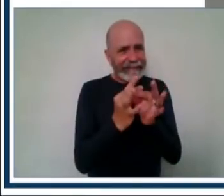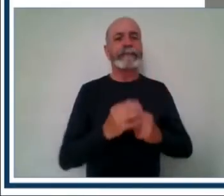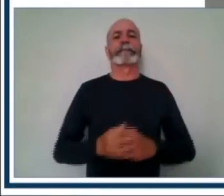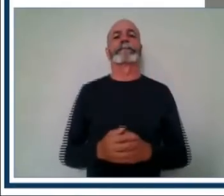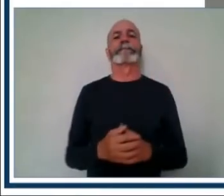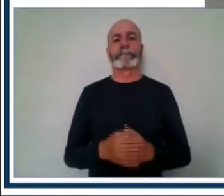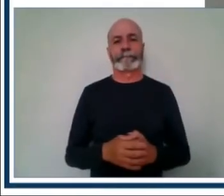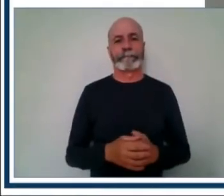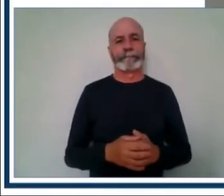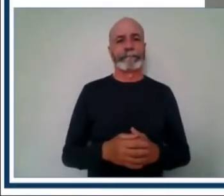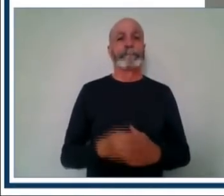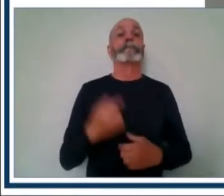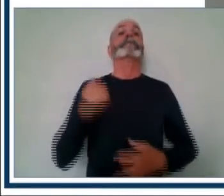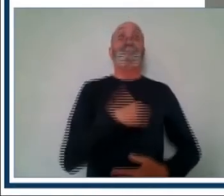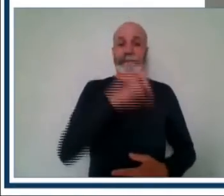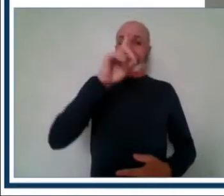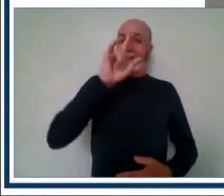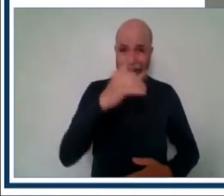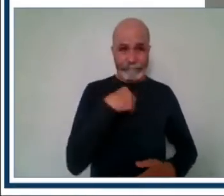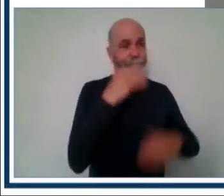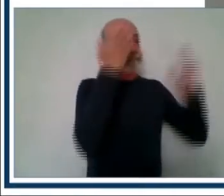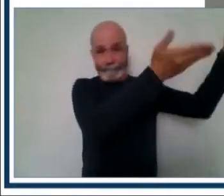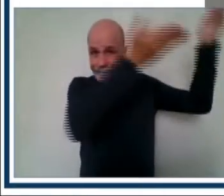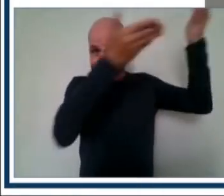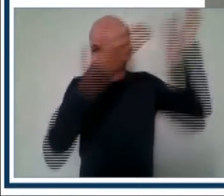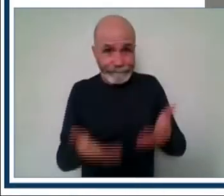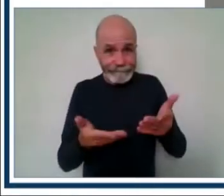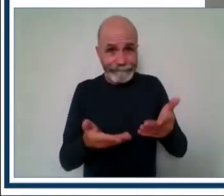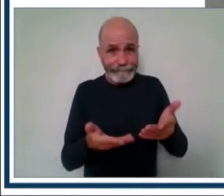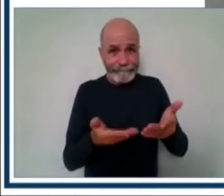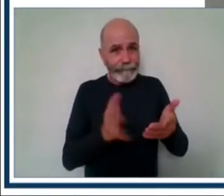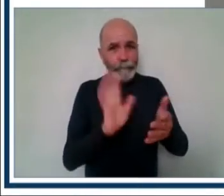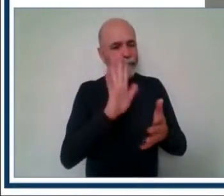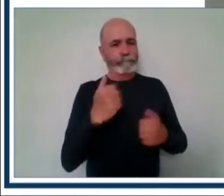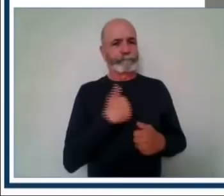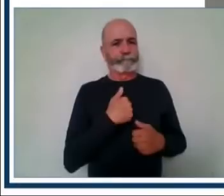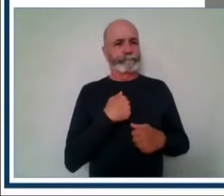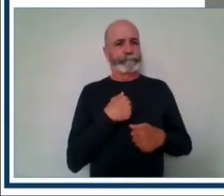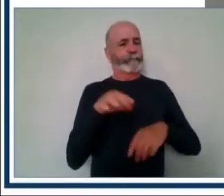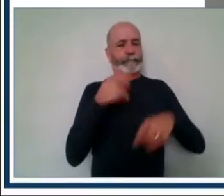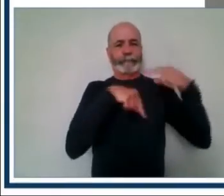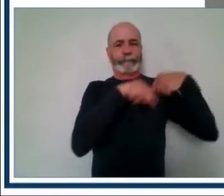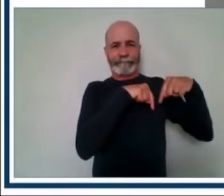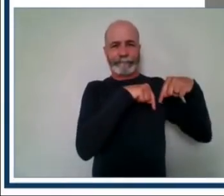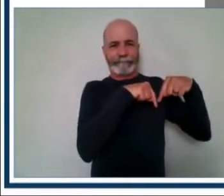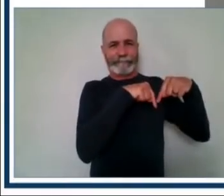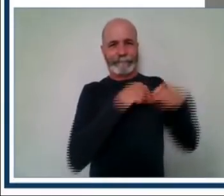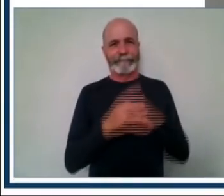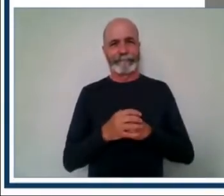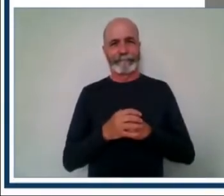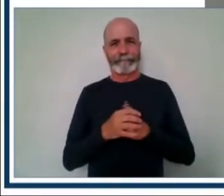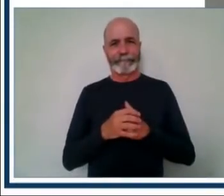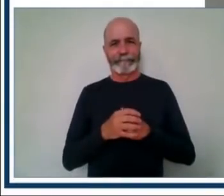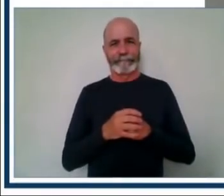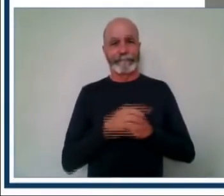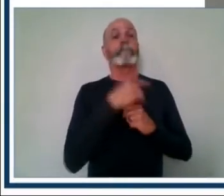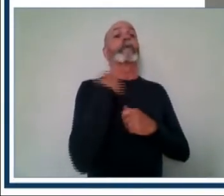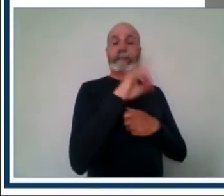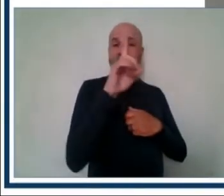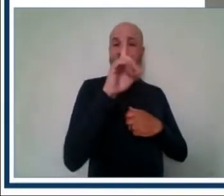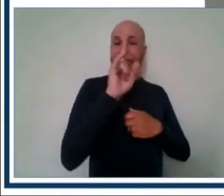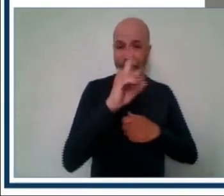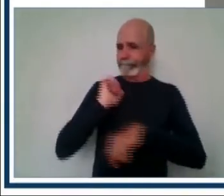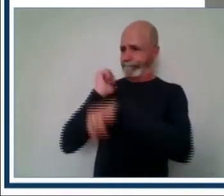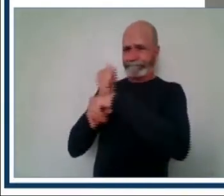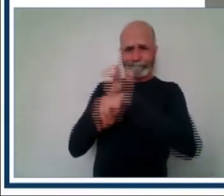ever-increasing restrictions in the last week, and it is a lot to keep straight. But if you're at all in doubt about what you should be doing, keep it